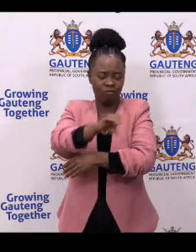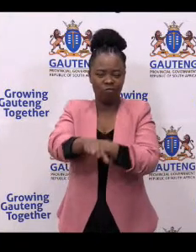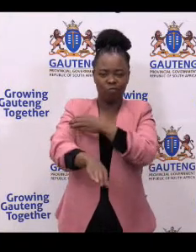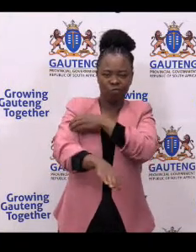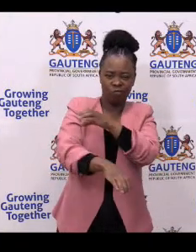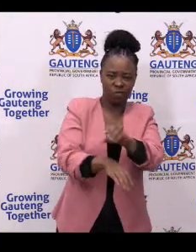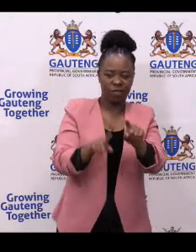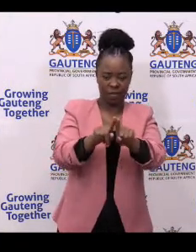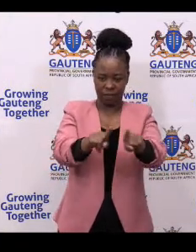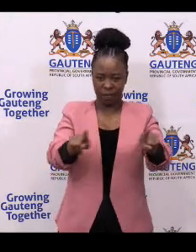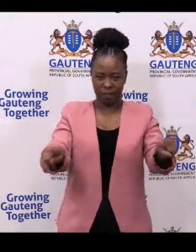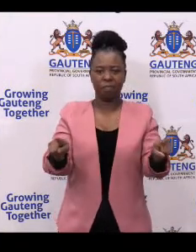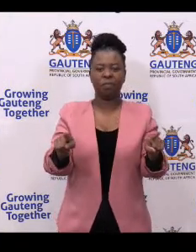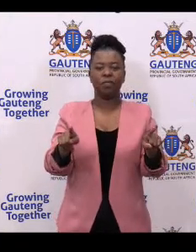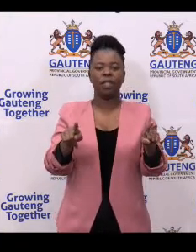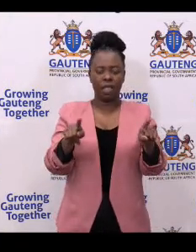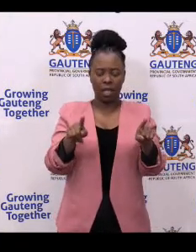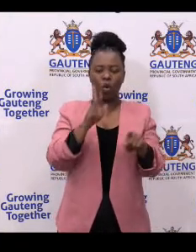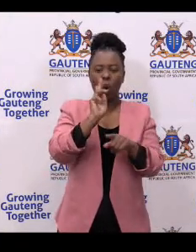indicate our